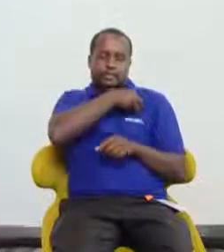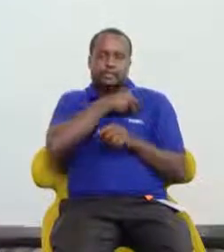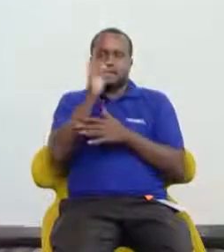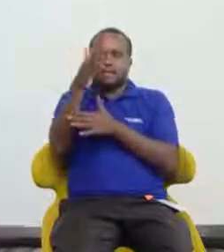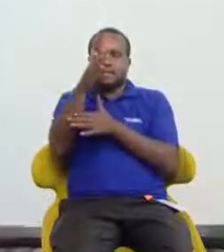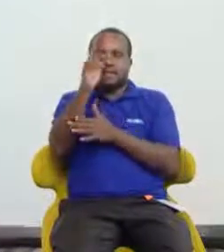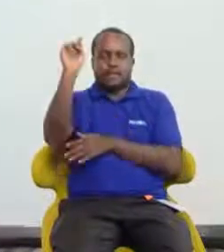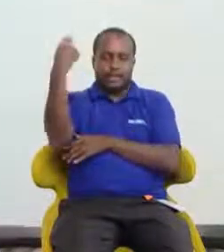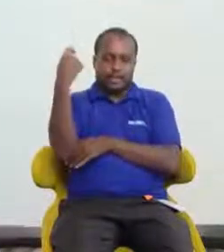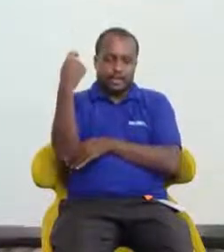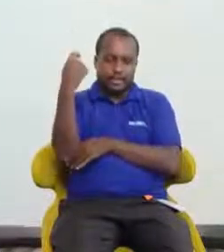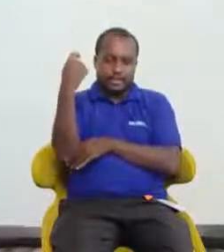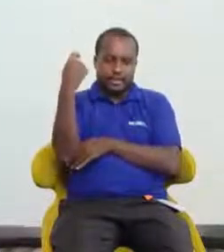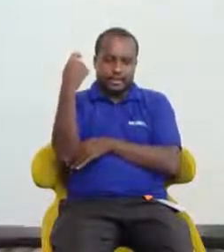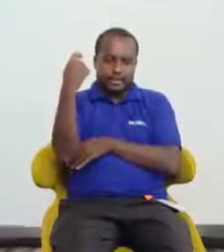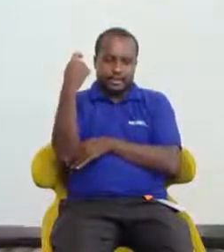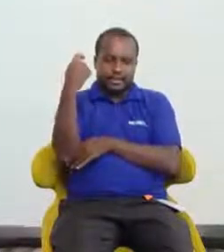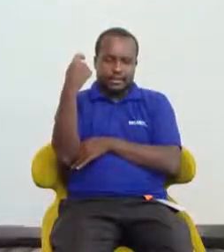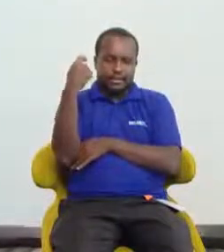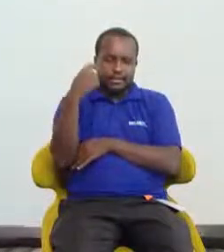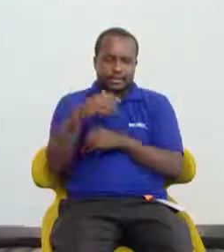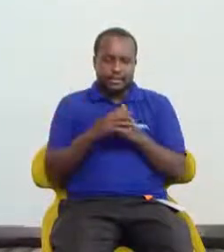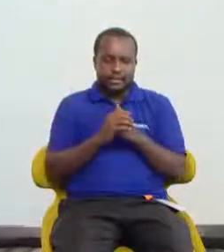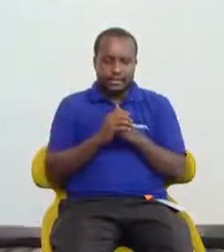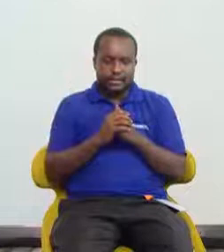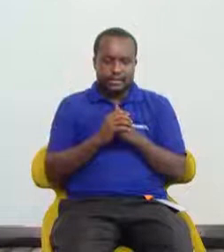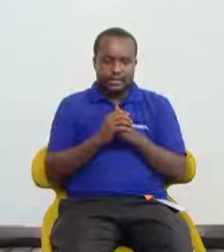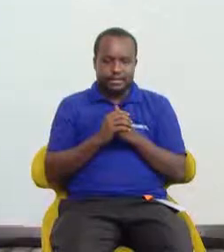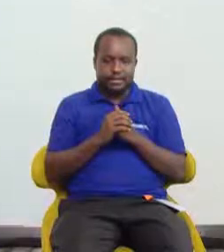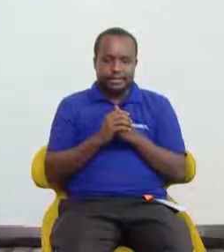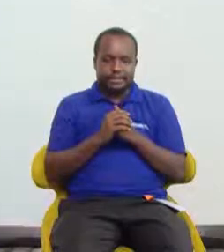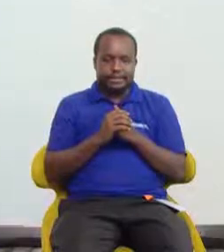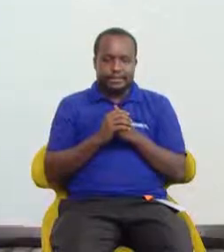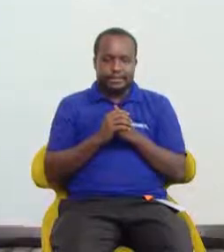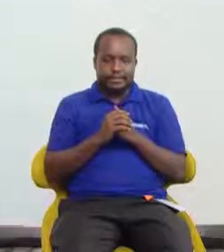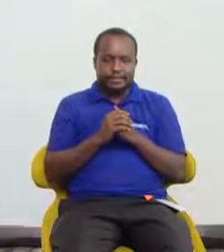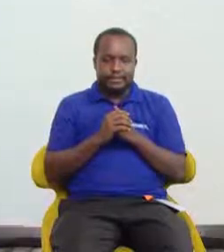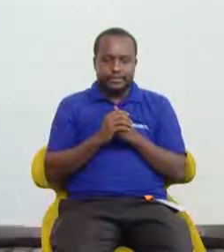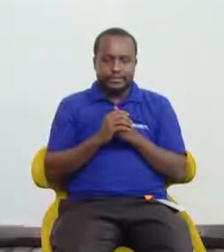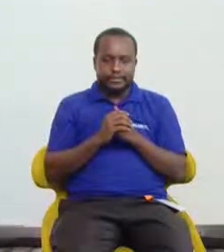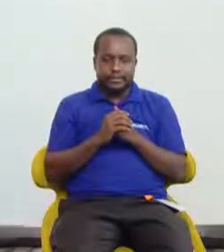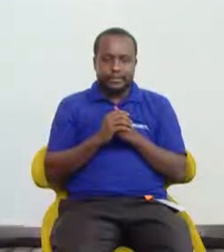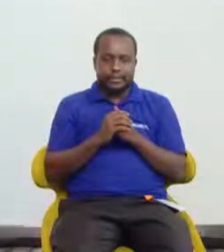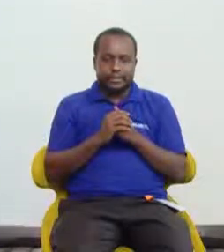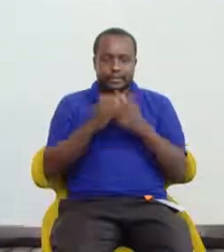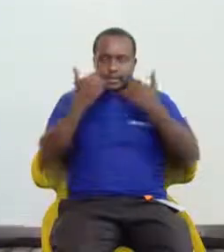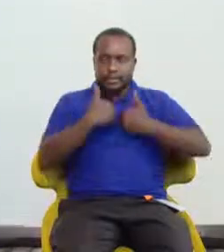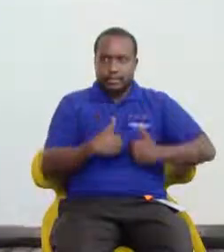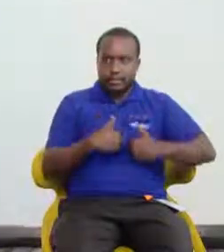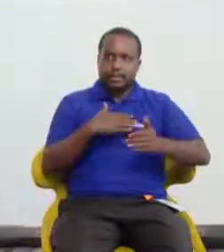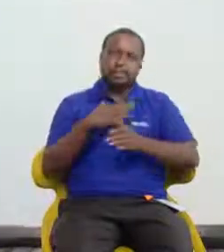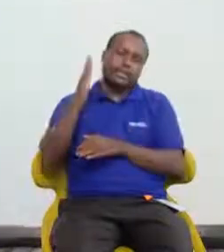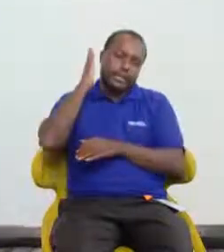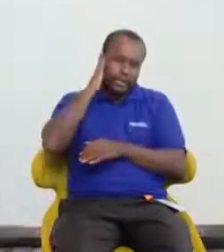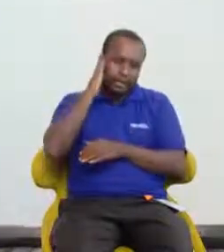on the left part of my coat's collar. Well, that's me. I'm deaf and I'm